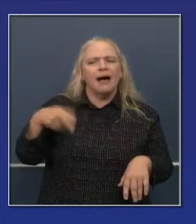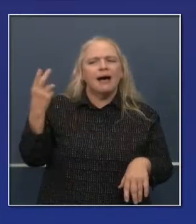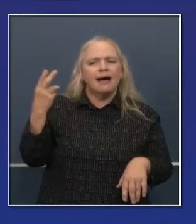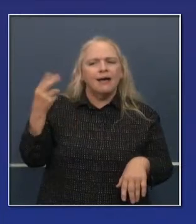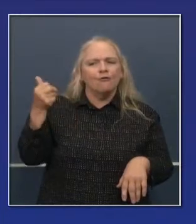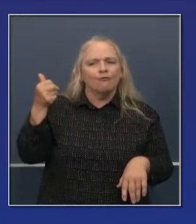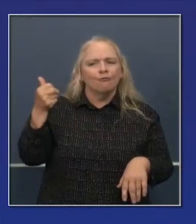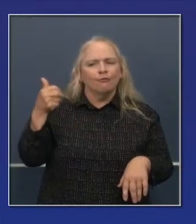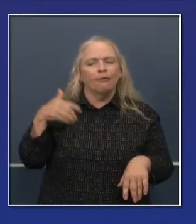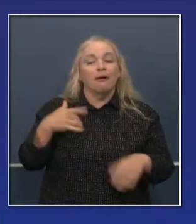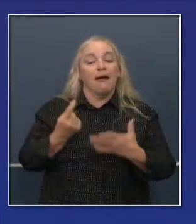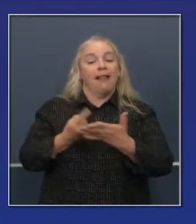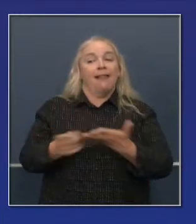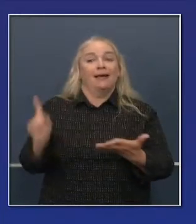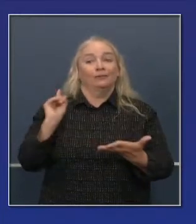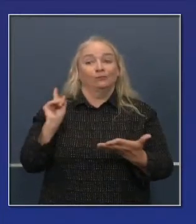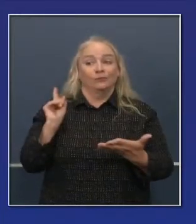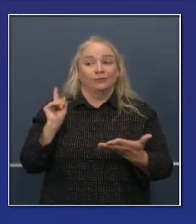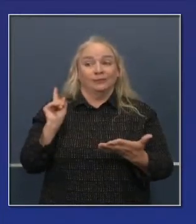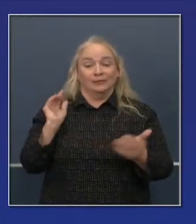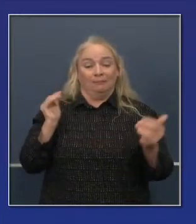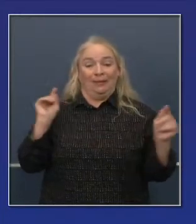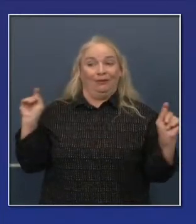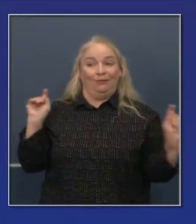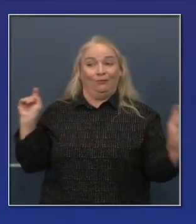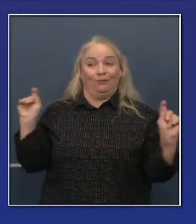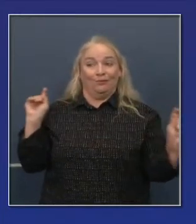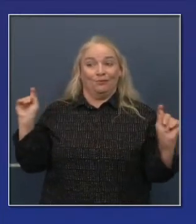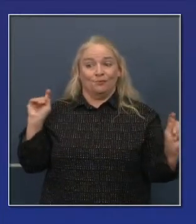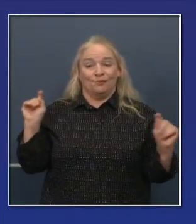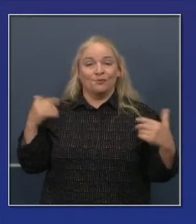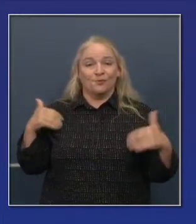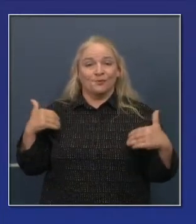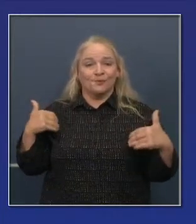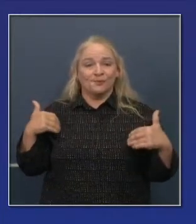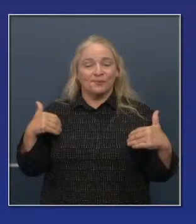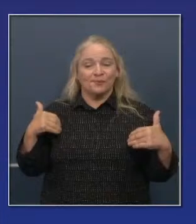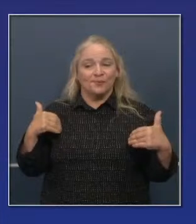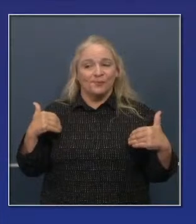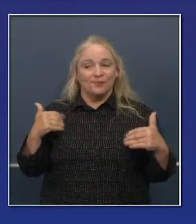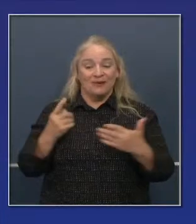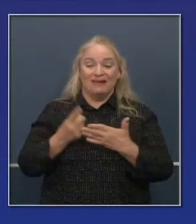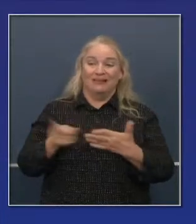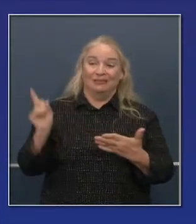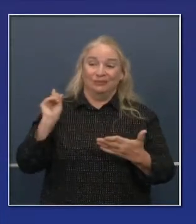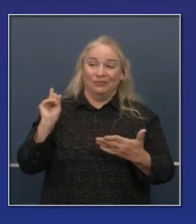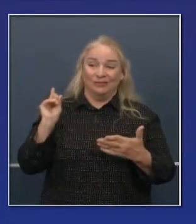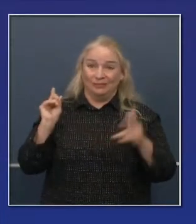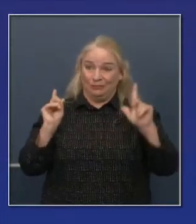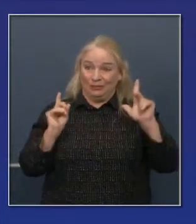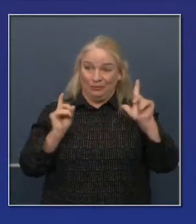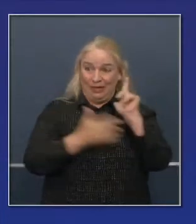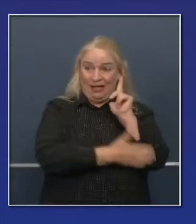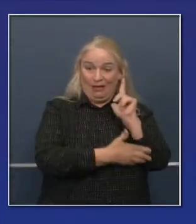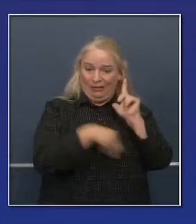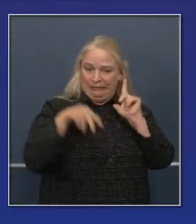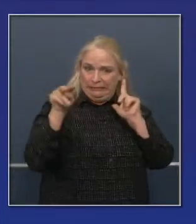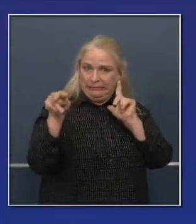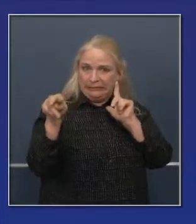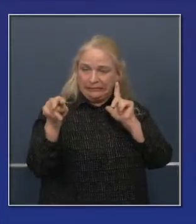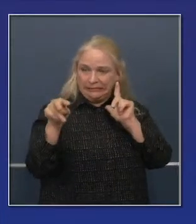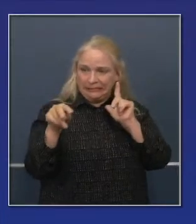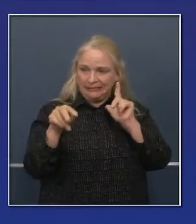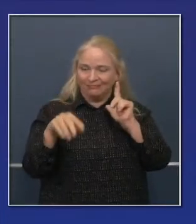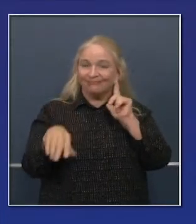at this time, again, put it in perspective, again, 23 counties were on the monitor list, now 30. Last week's